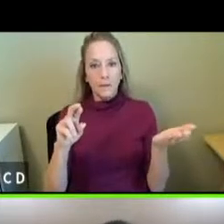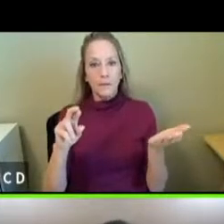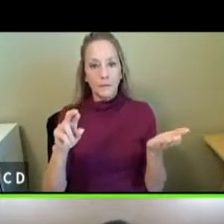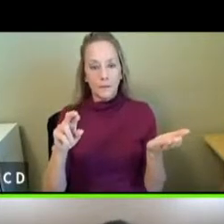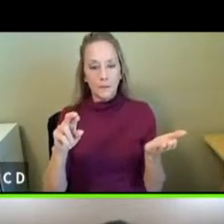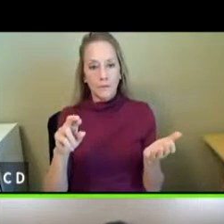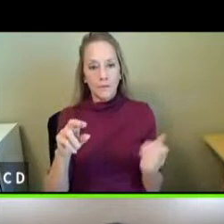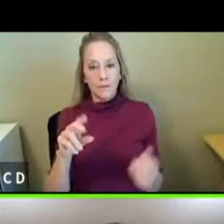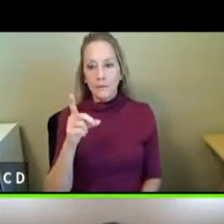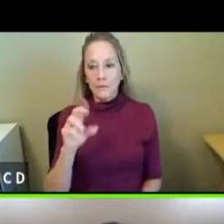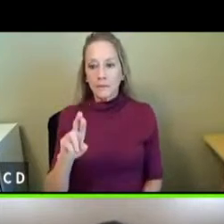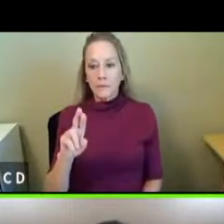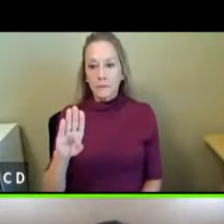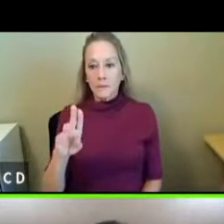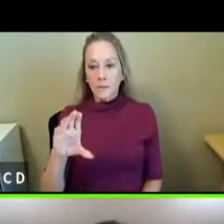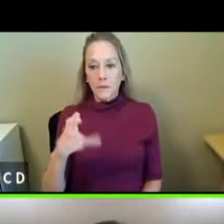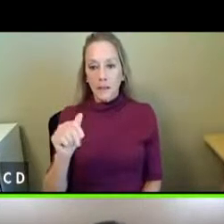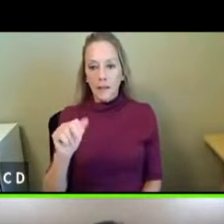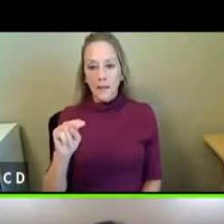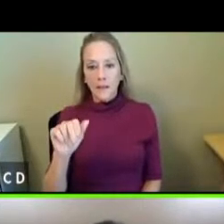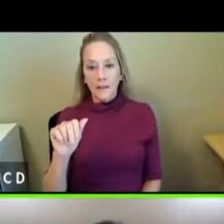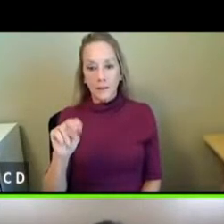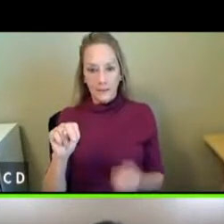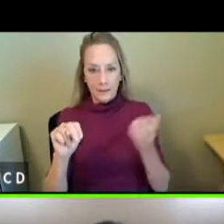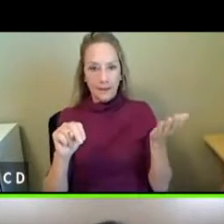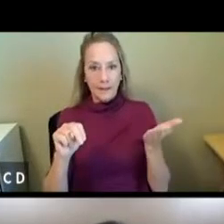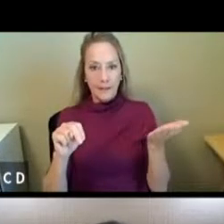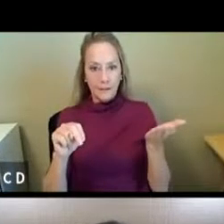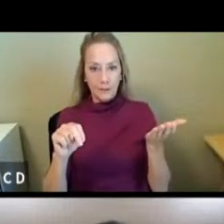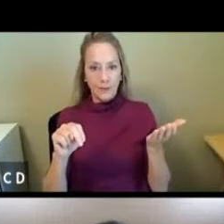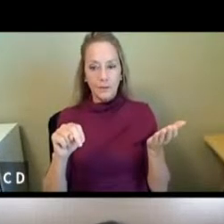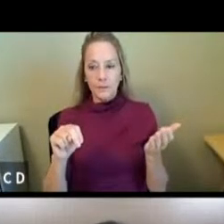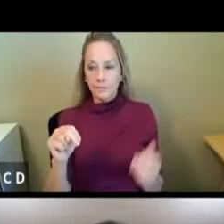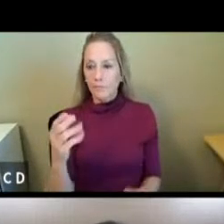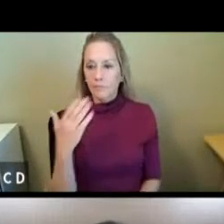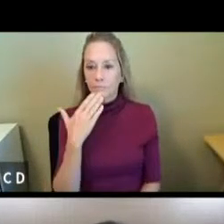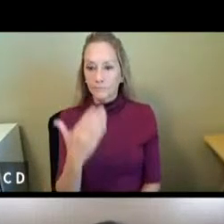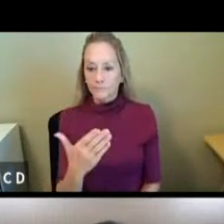and Dr. Buchanan. Here. Thank you.